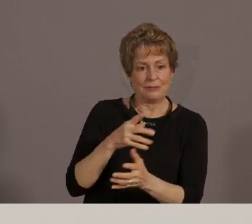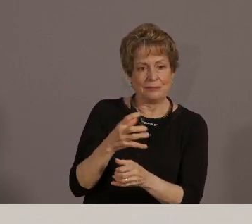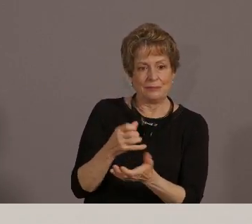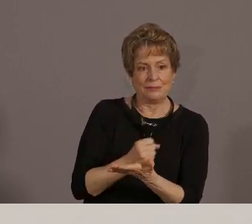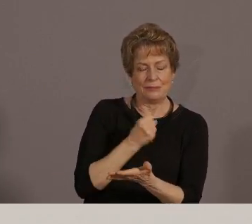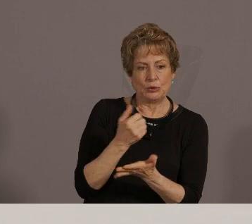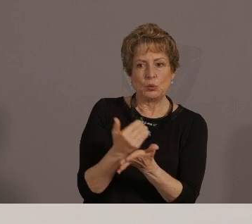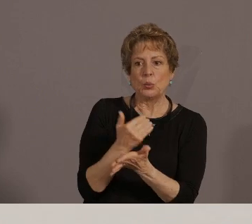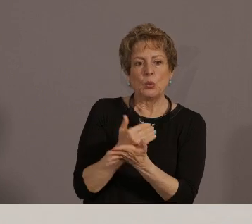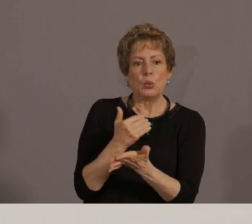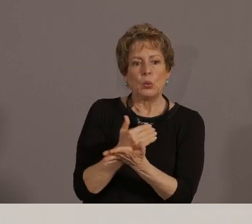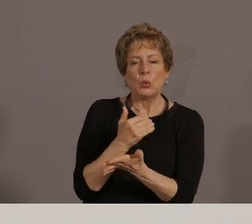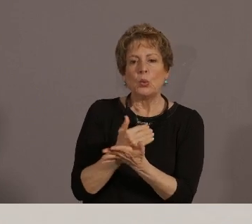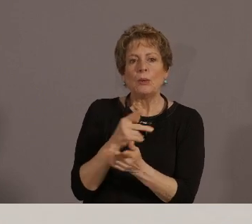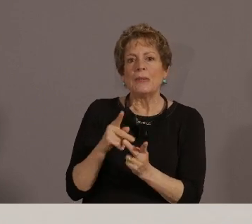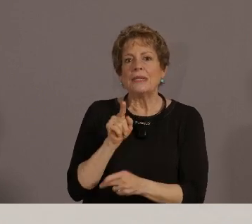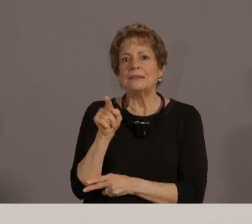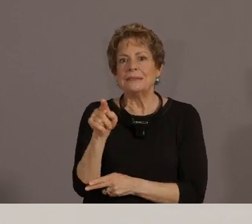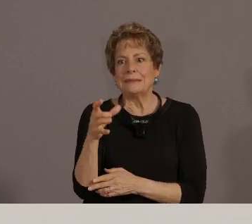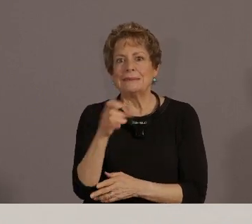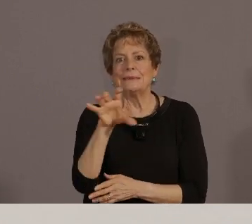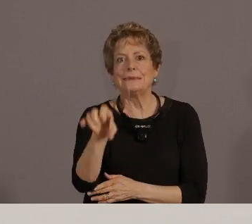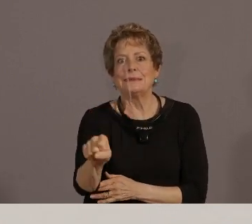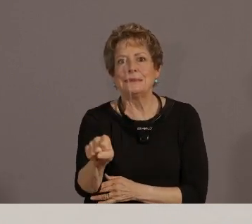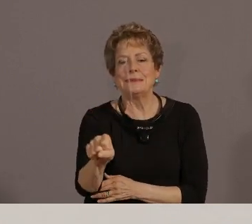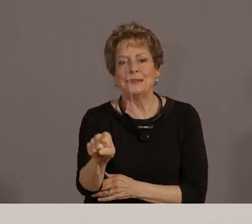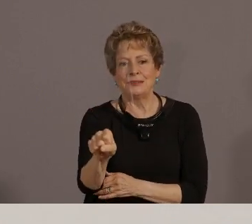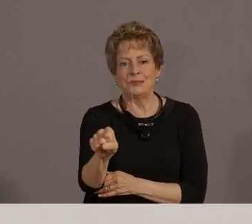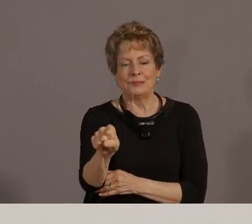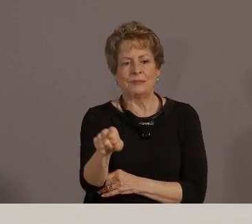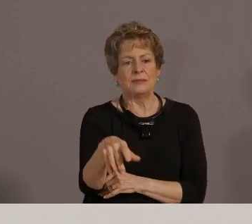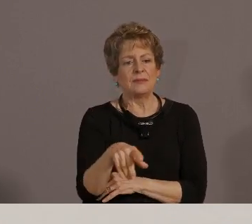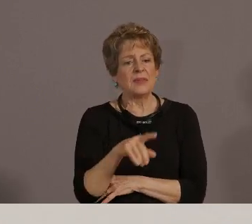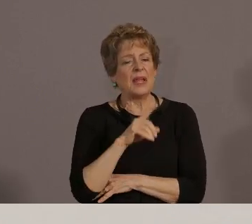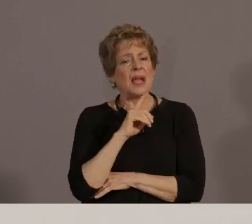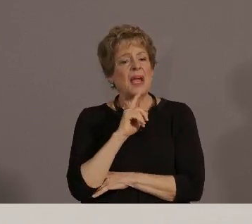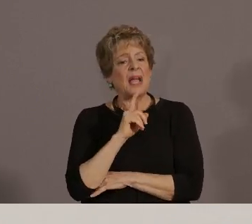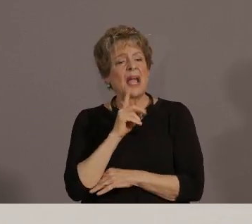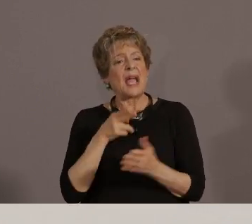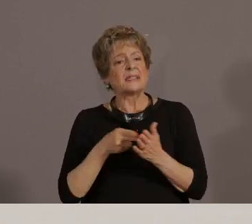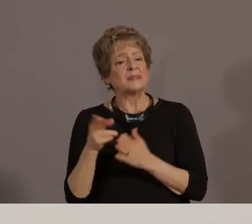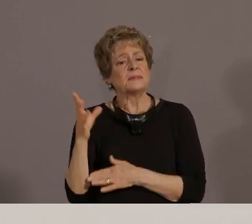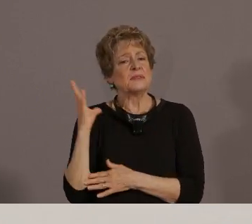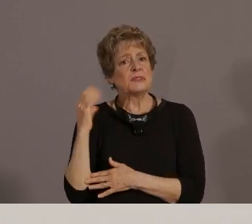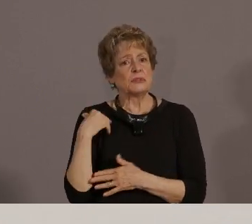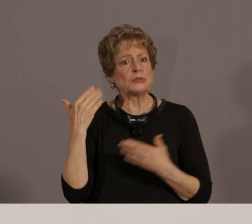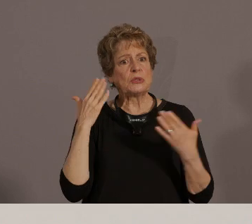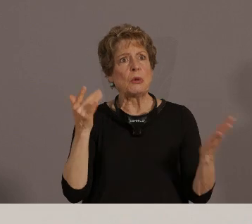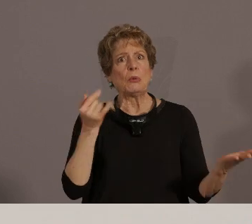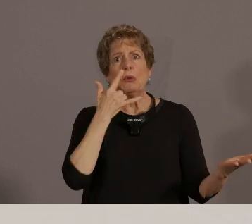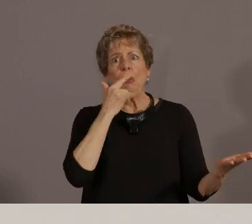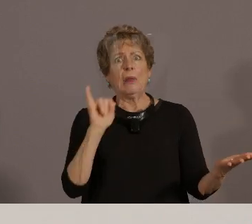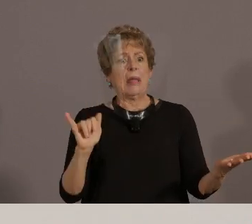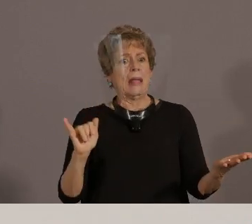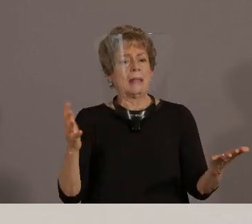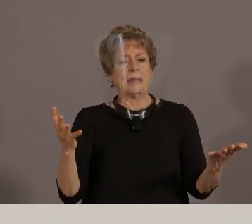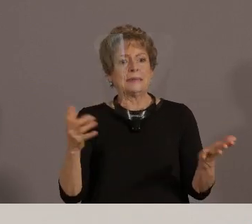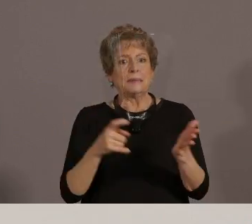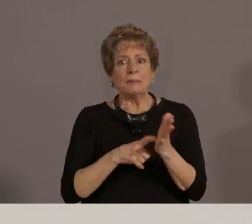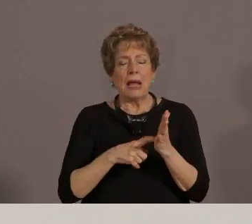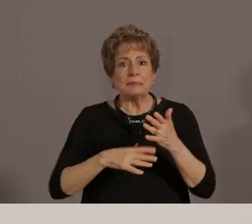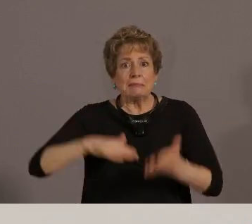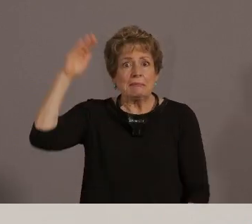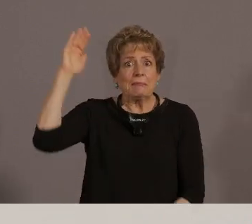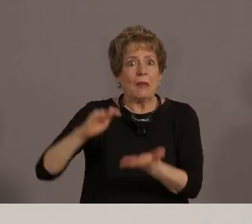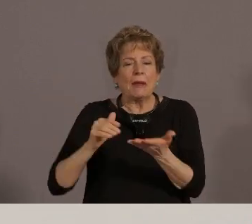as we've seen, we didn't know initially how much demand there would be for overnight appointments, but they fill up when we put them out there. So